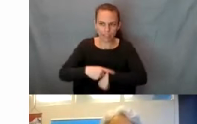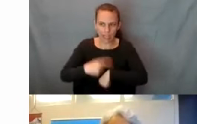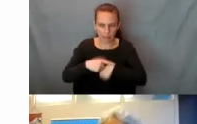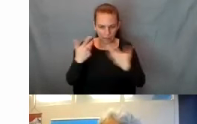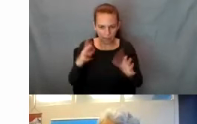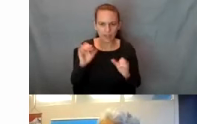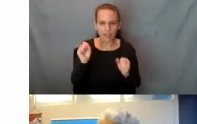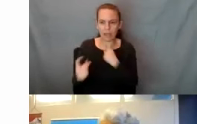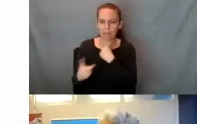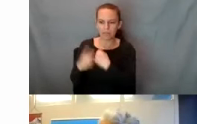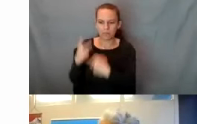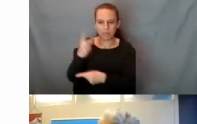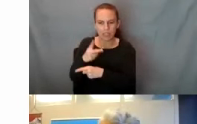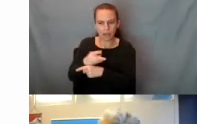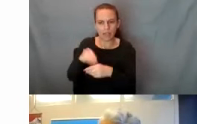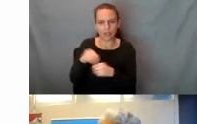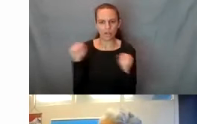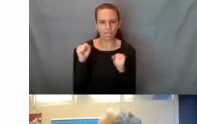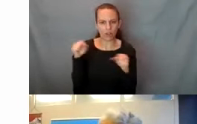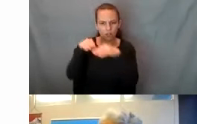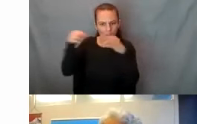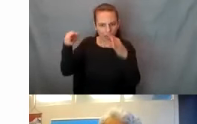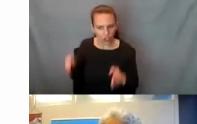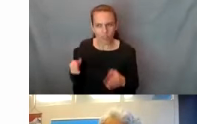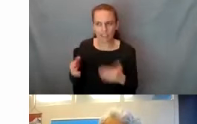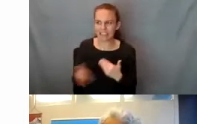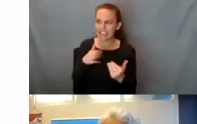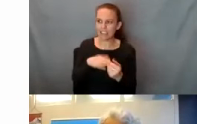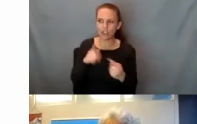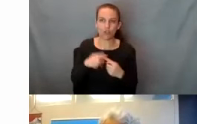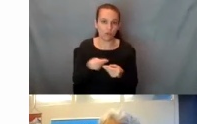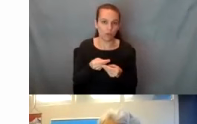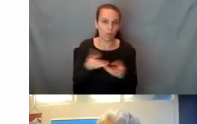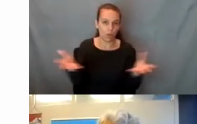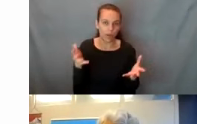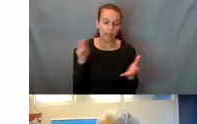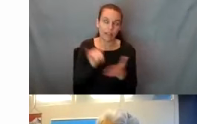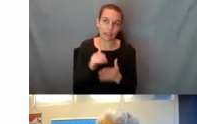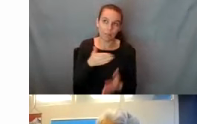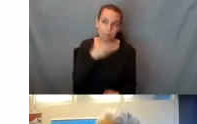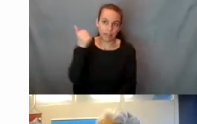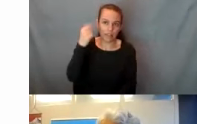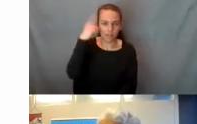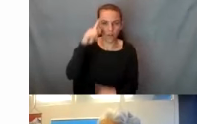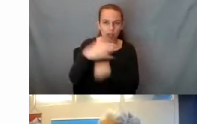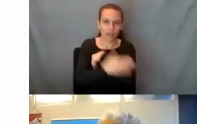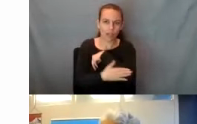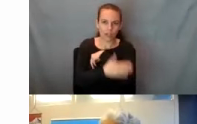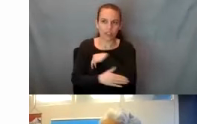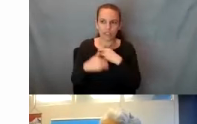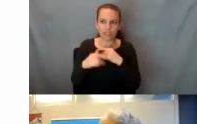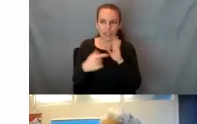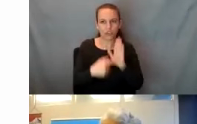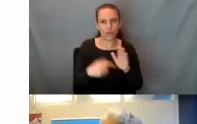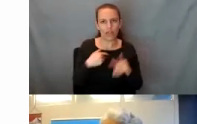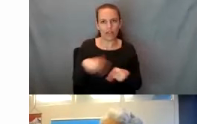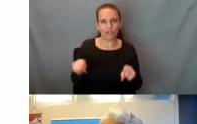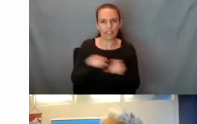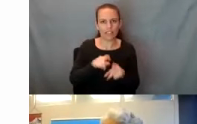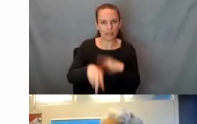to deploy, would be ideal, really, in countries if it were shown to have the same kind of